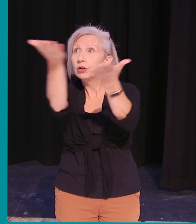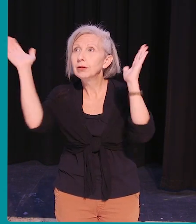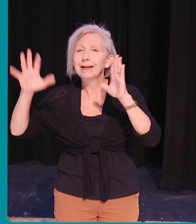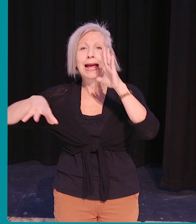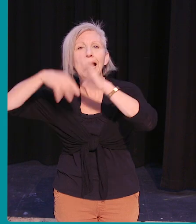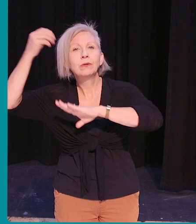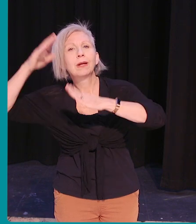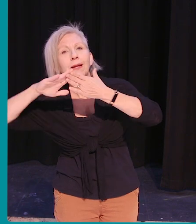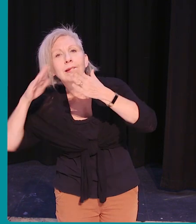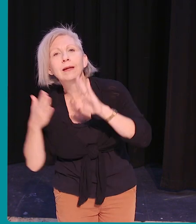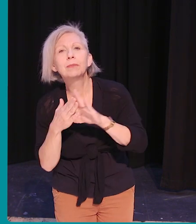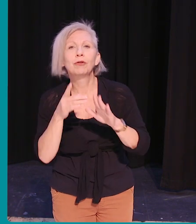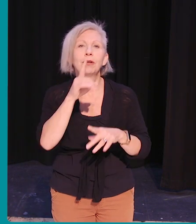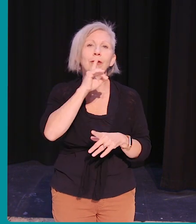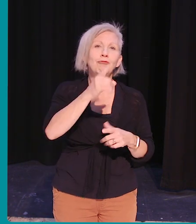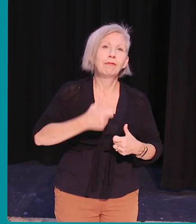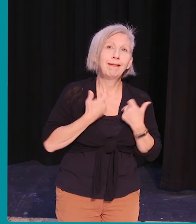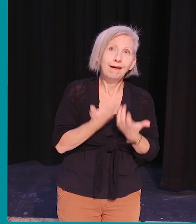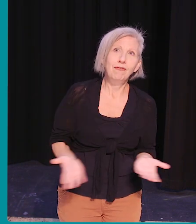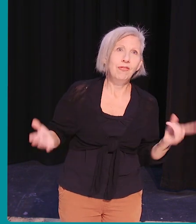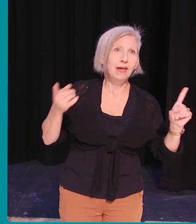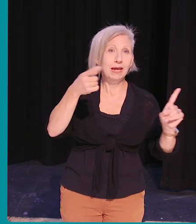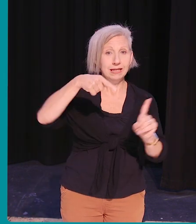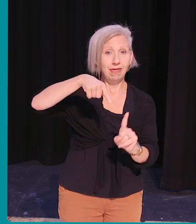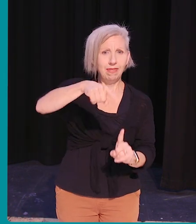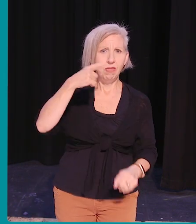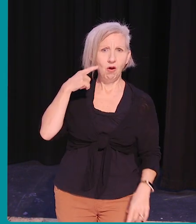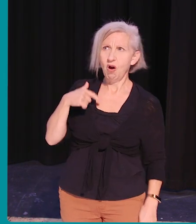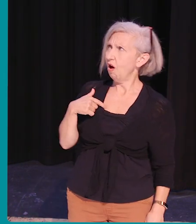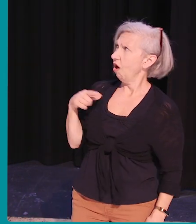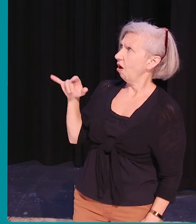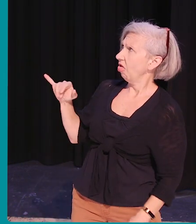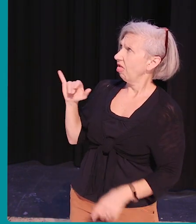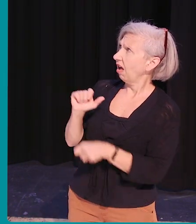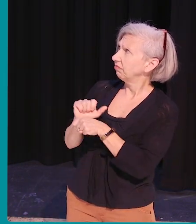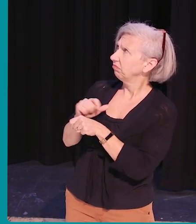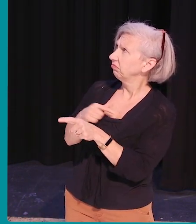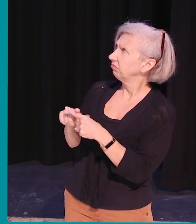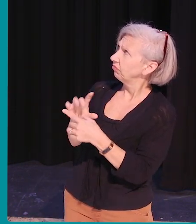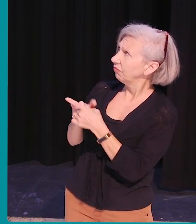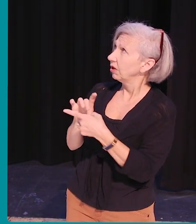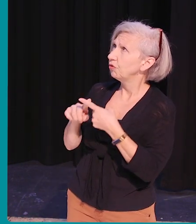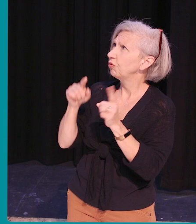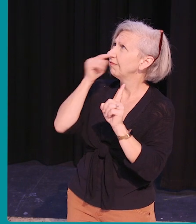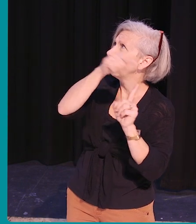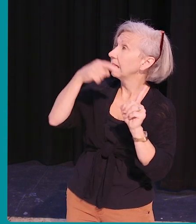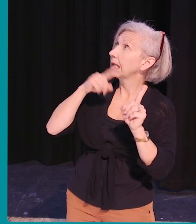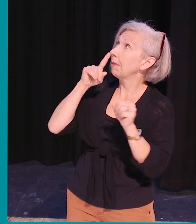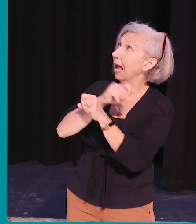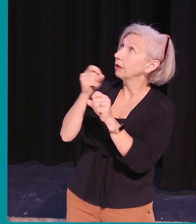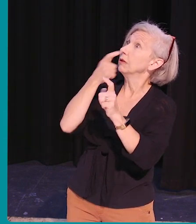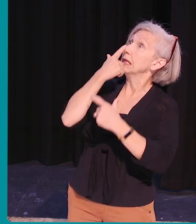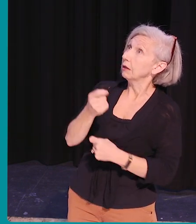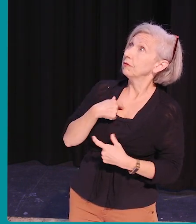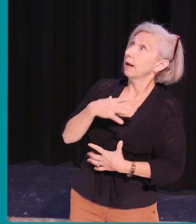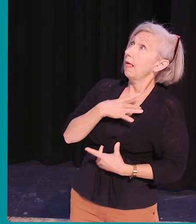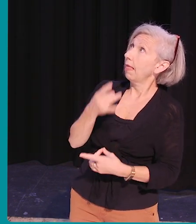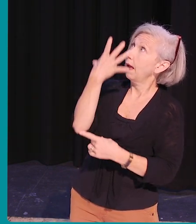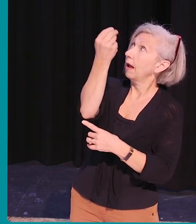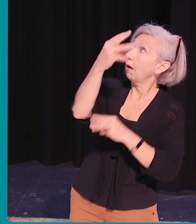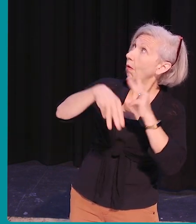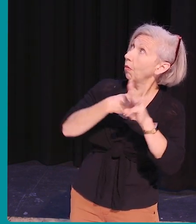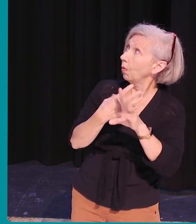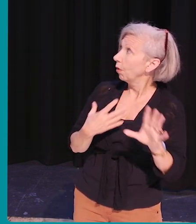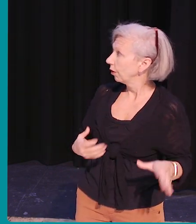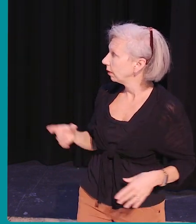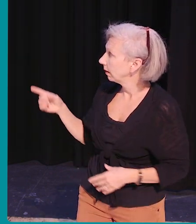communities, they stop asking those questions because they find the meaning and relevance in the tasks that are being put before them. The fourth shift is the shift we'll hear about today. It's around tech